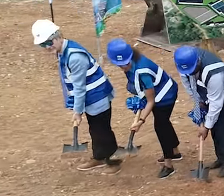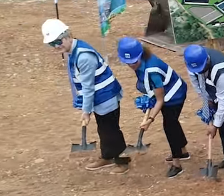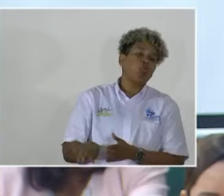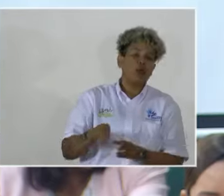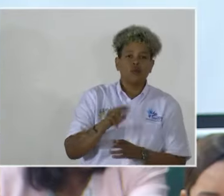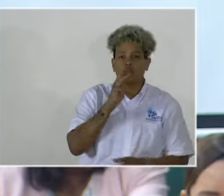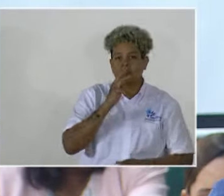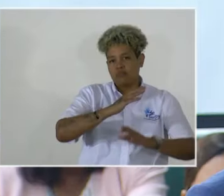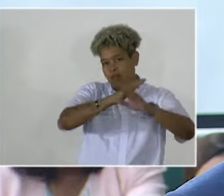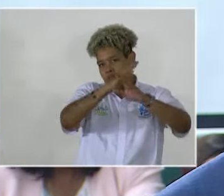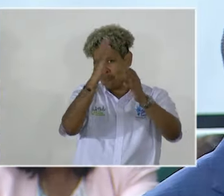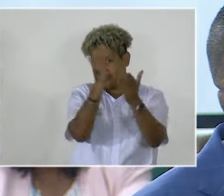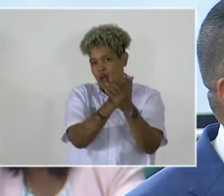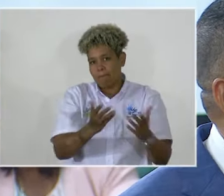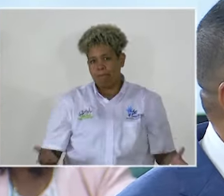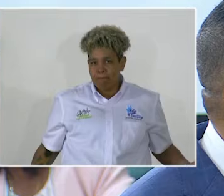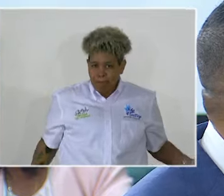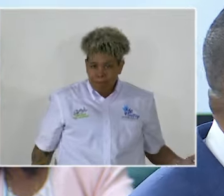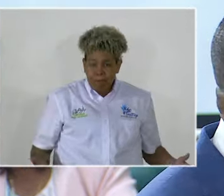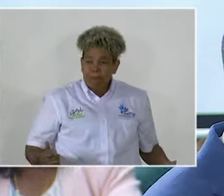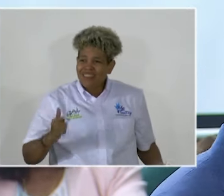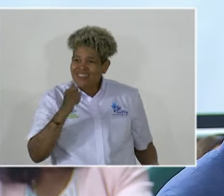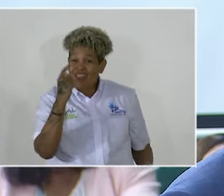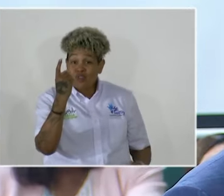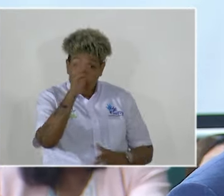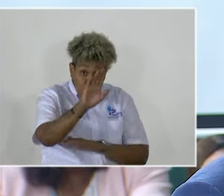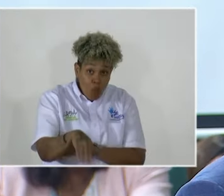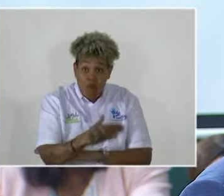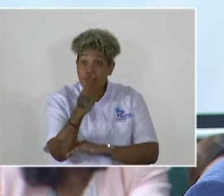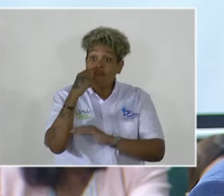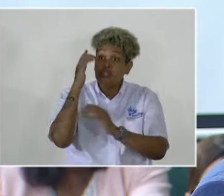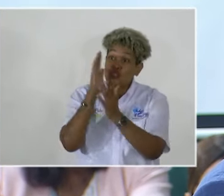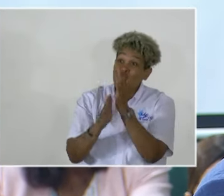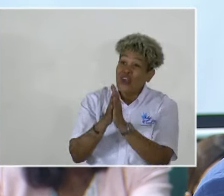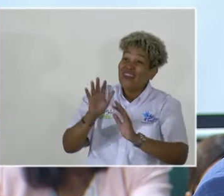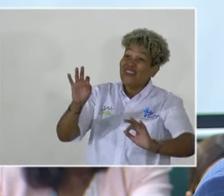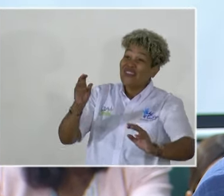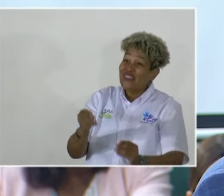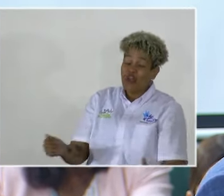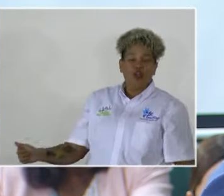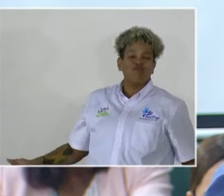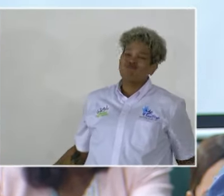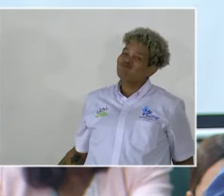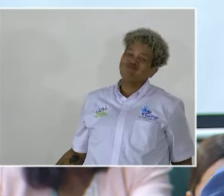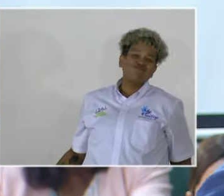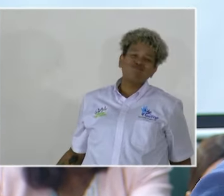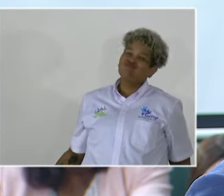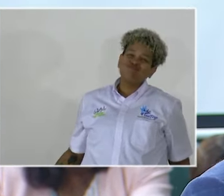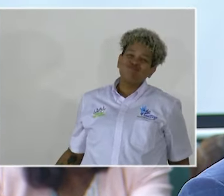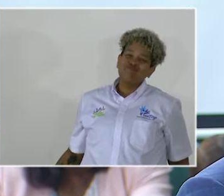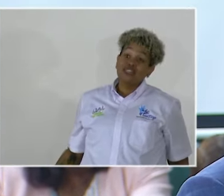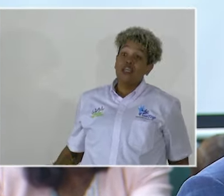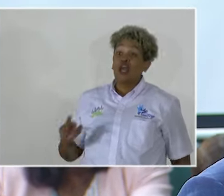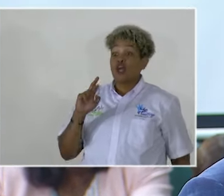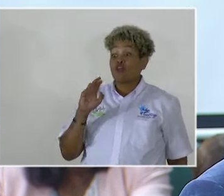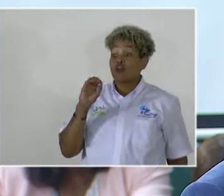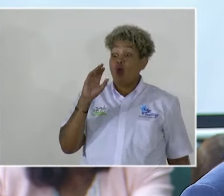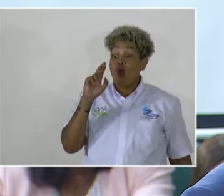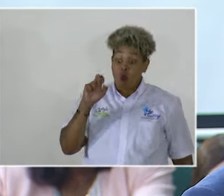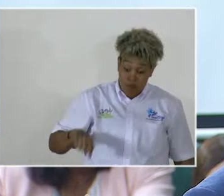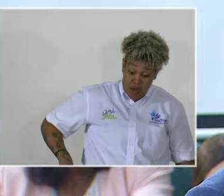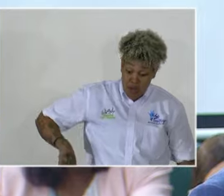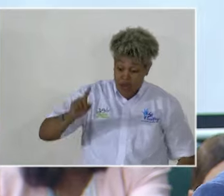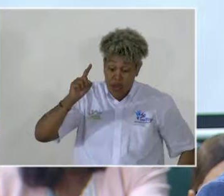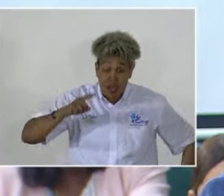area. It's not something that you could do overnight, because along the banks of the Rio Cobre are